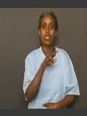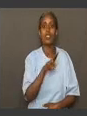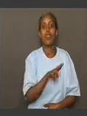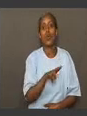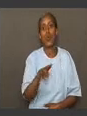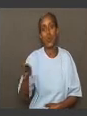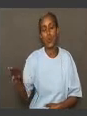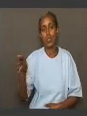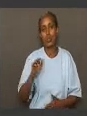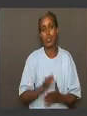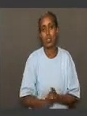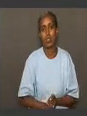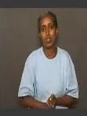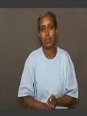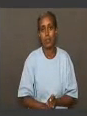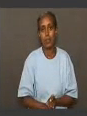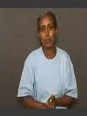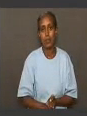horizontal.